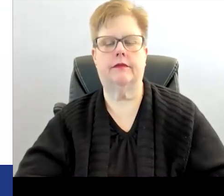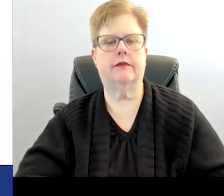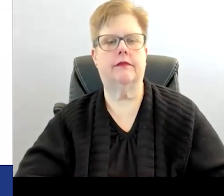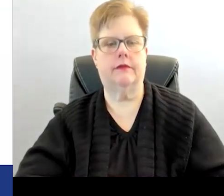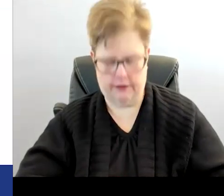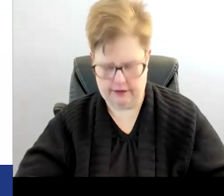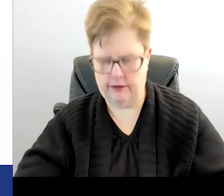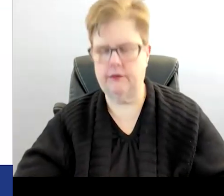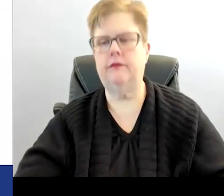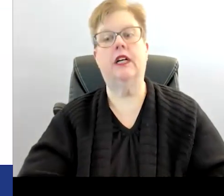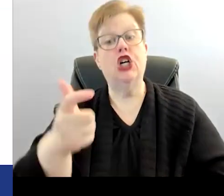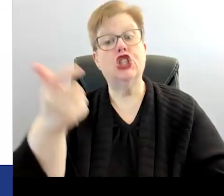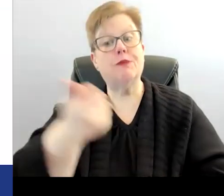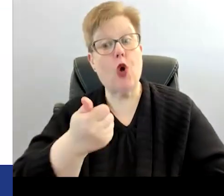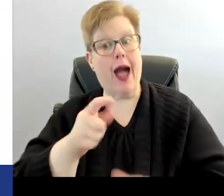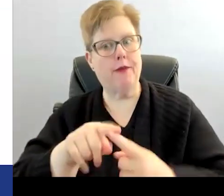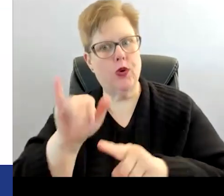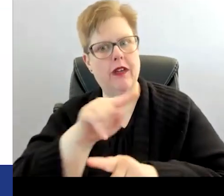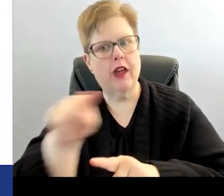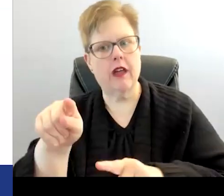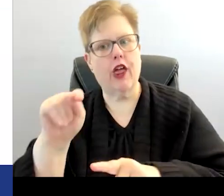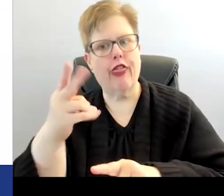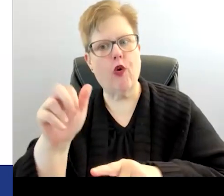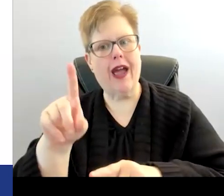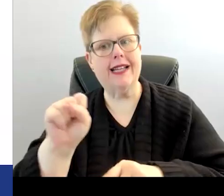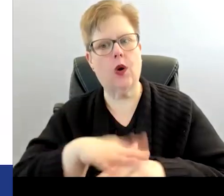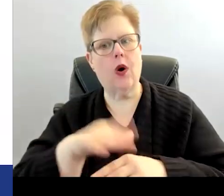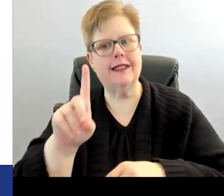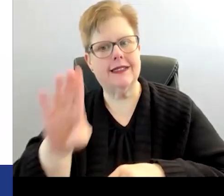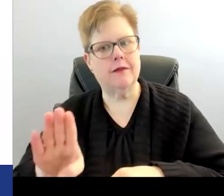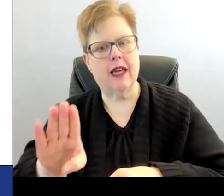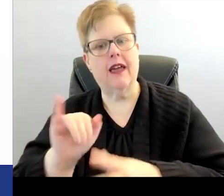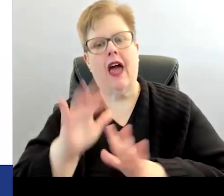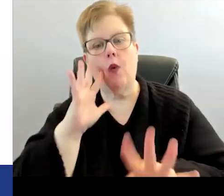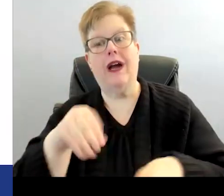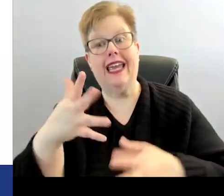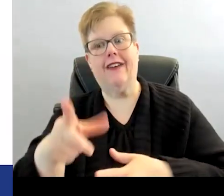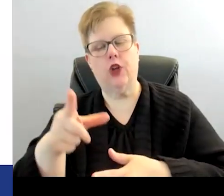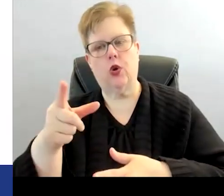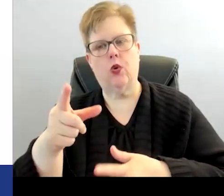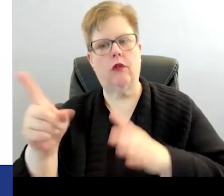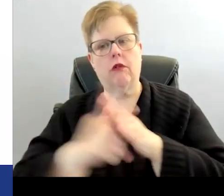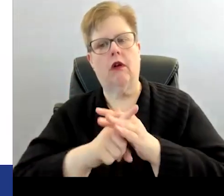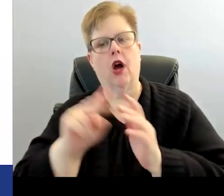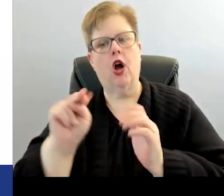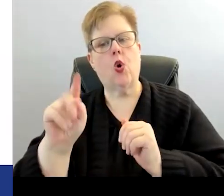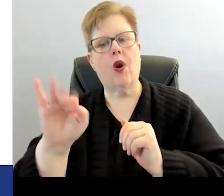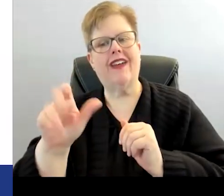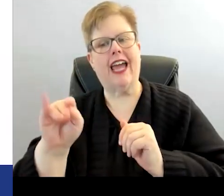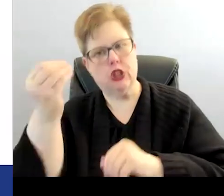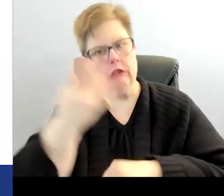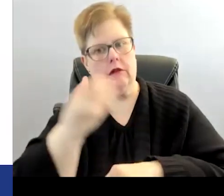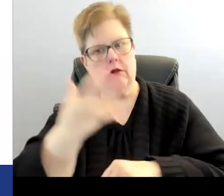Subscribe rather to threads that you make on the discussion board, because that will give you a notification when a student or your